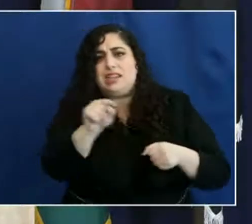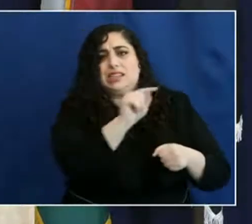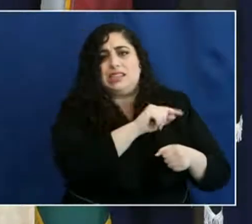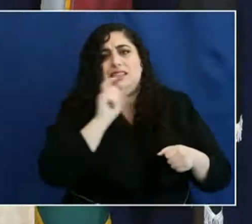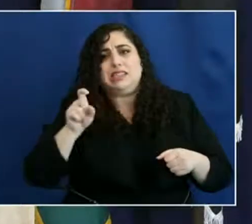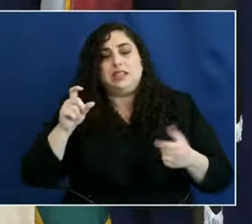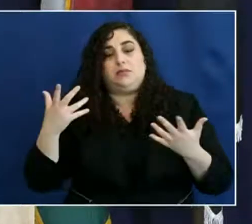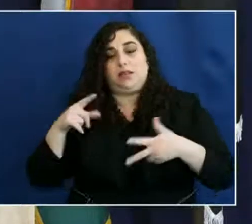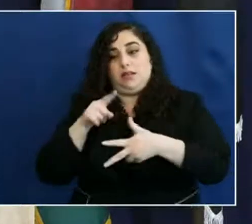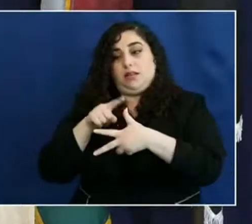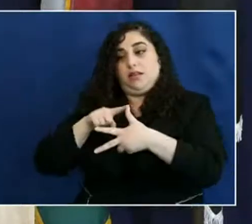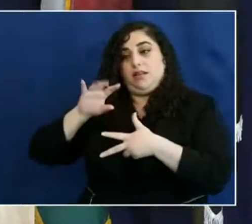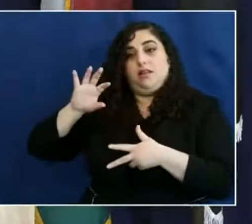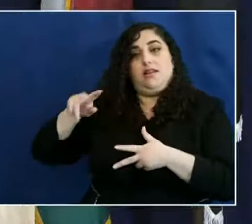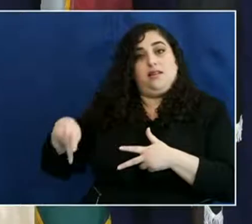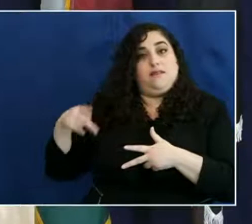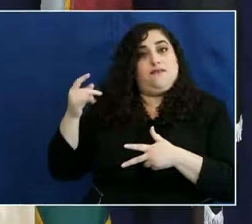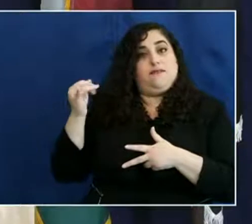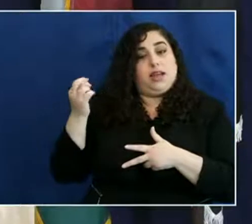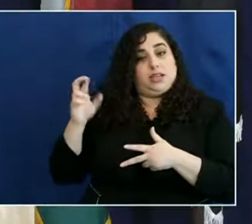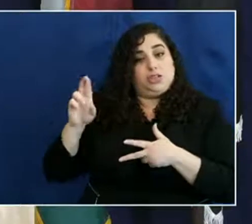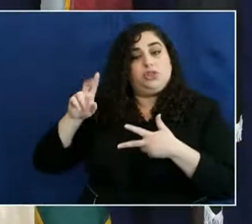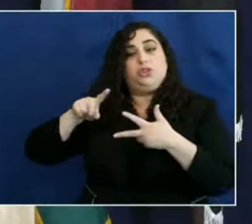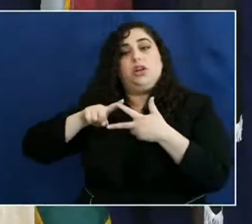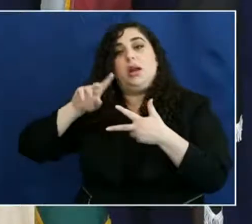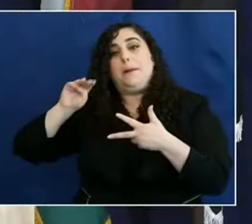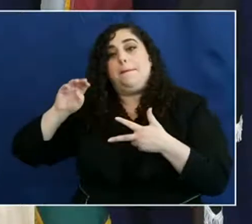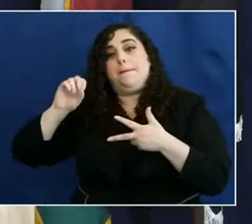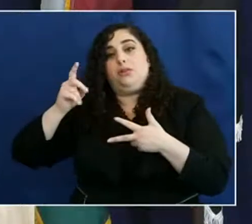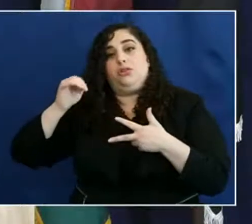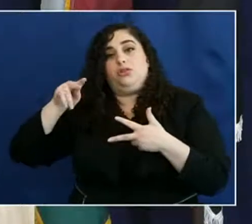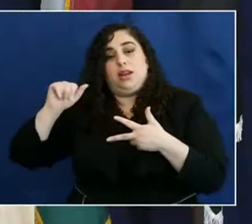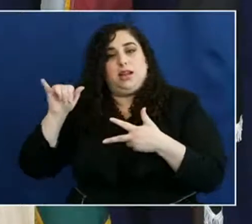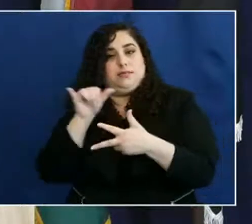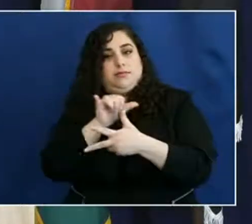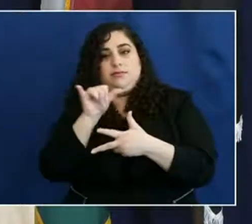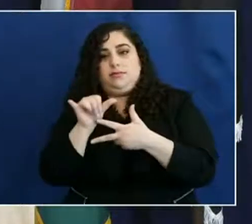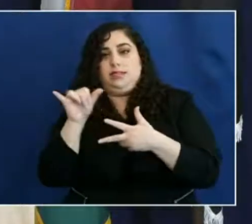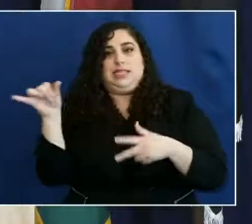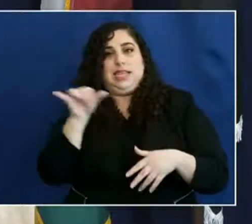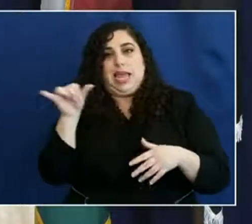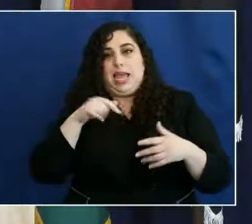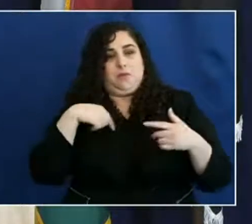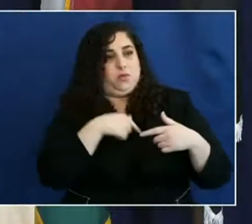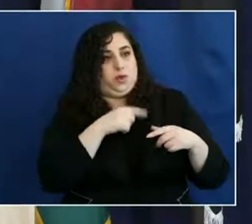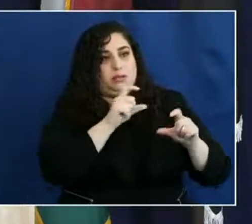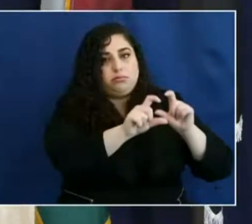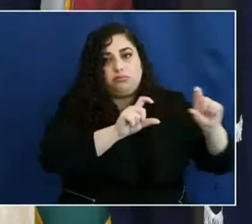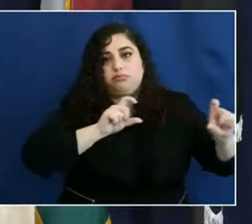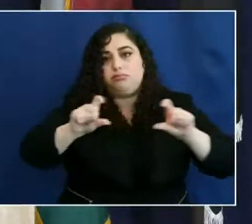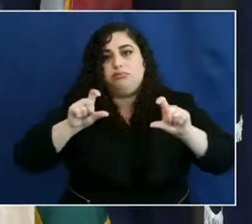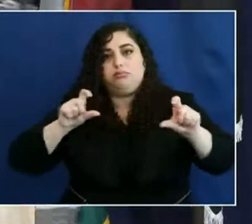So that's what we're doing and will continue to do as we get more vaccines. Thank you.